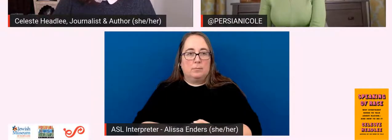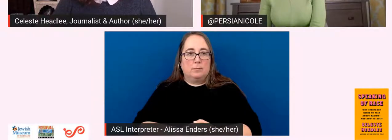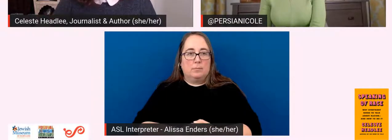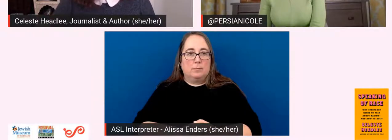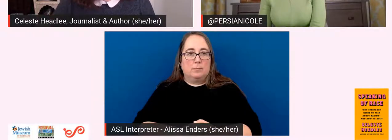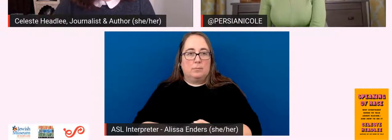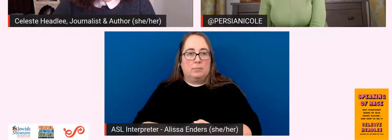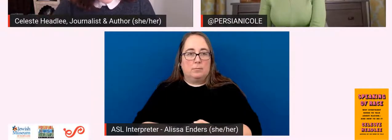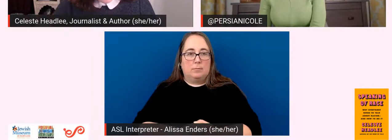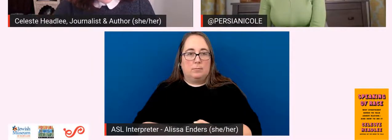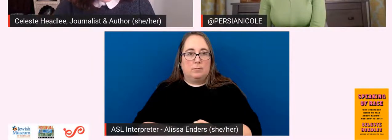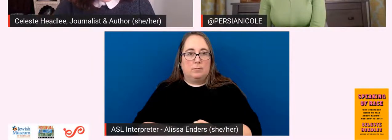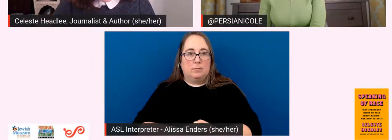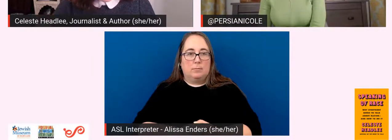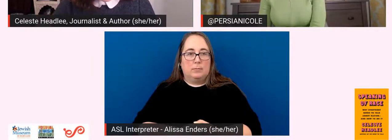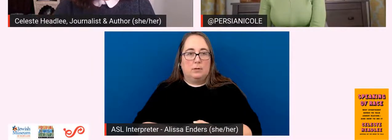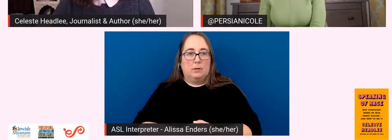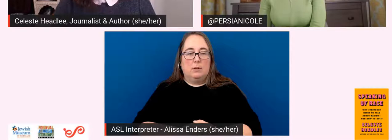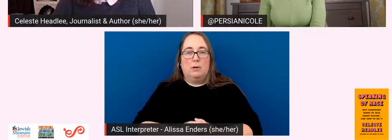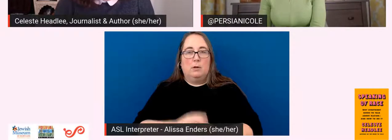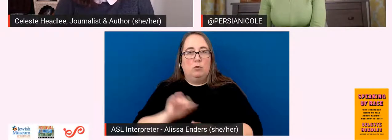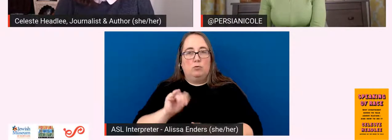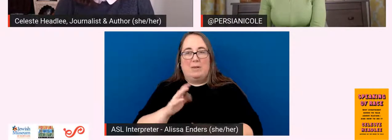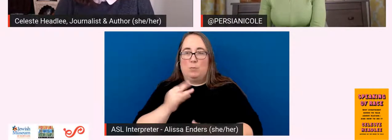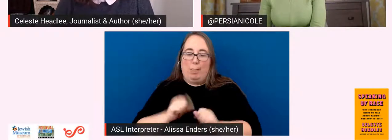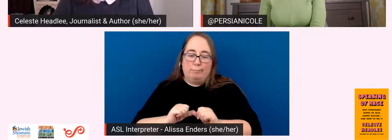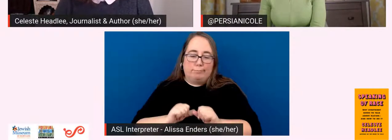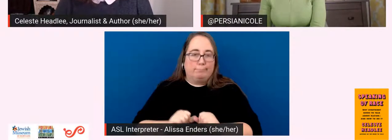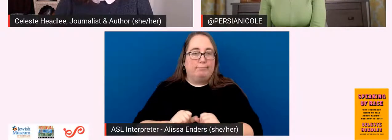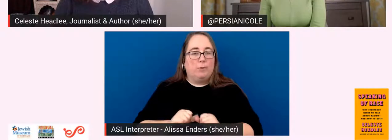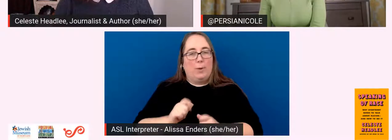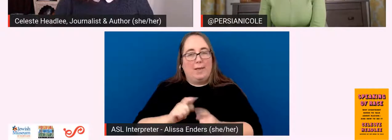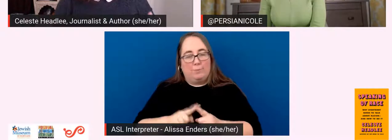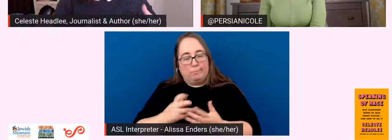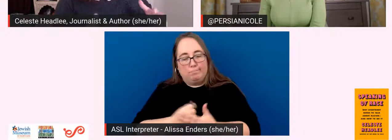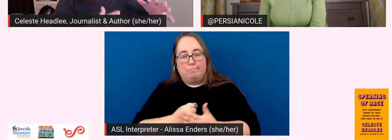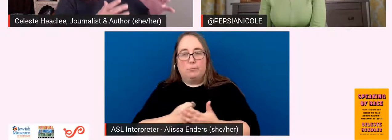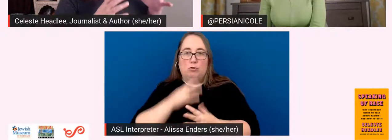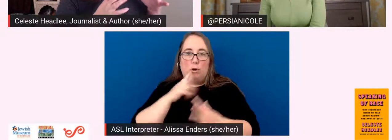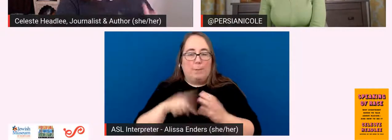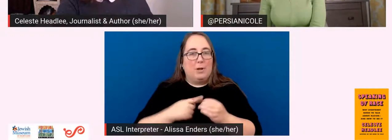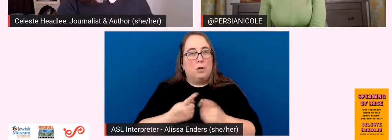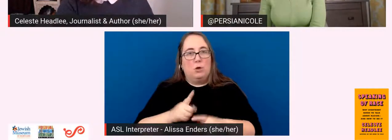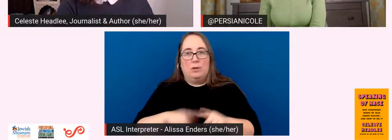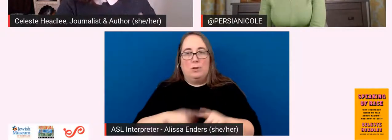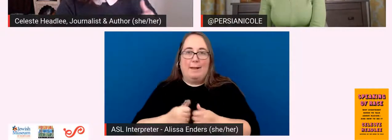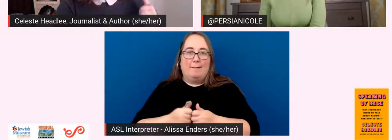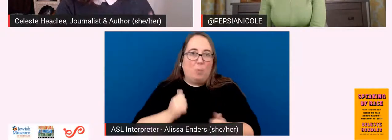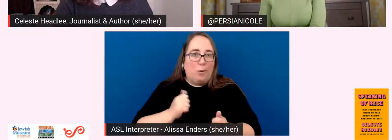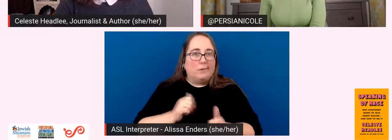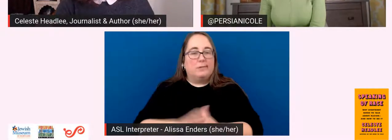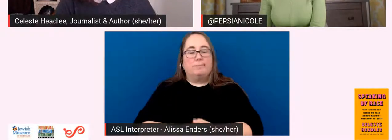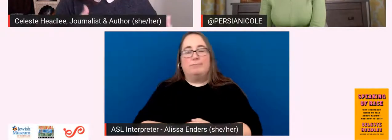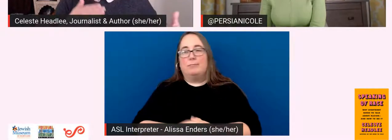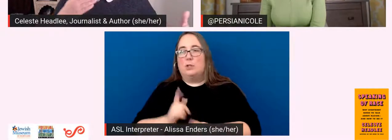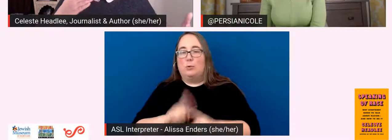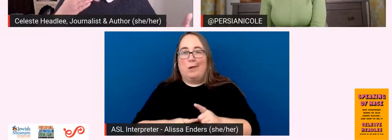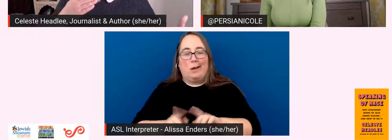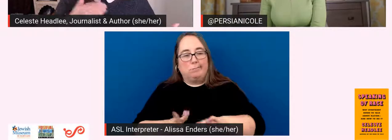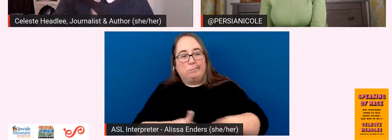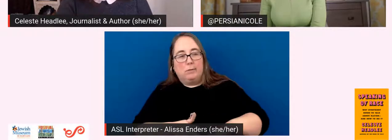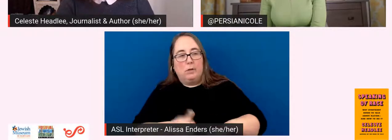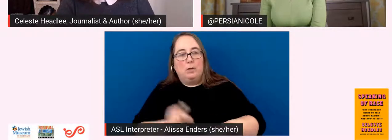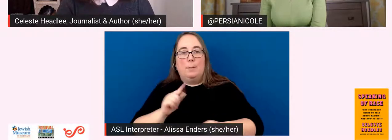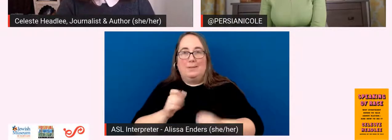we're not going to age out of racism. Mm-hmm. We have to talk about it. You cannot get around it. You can't get over it. We must